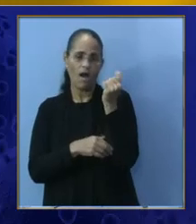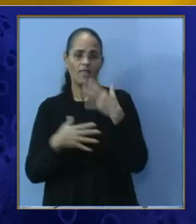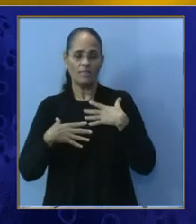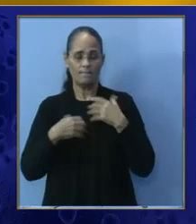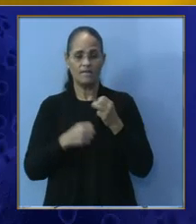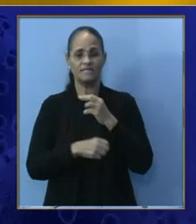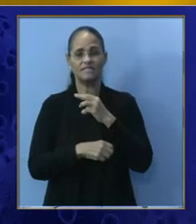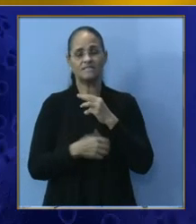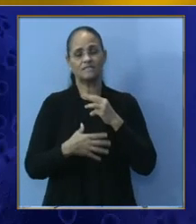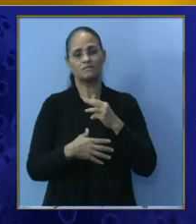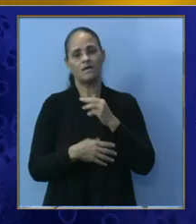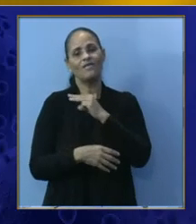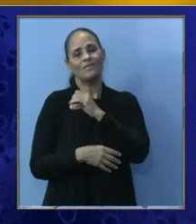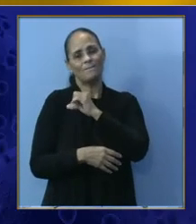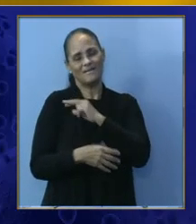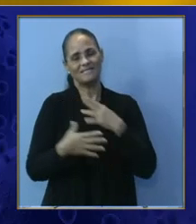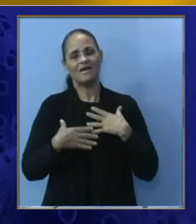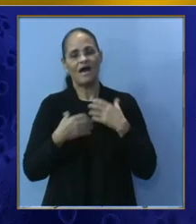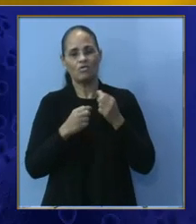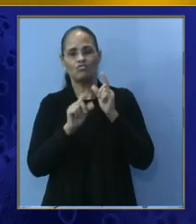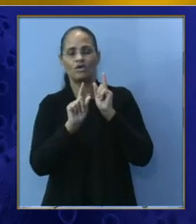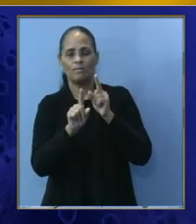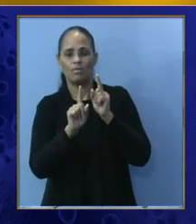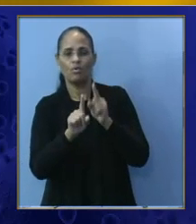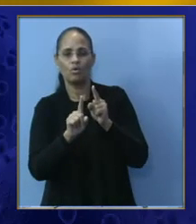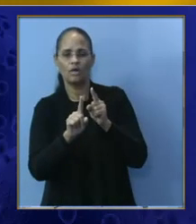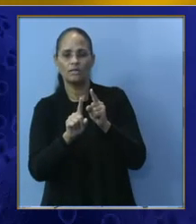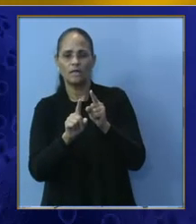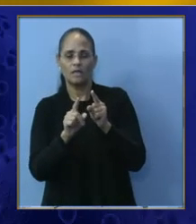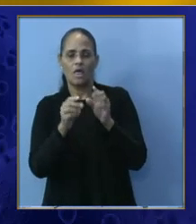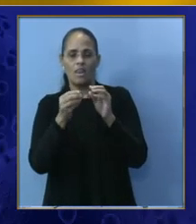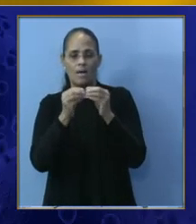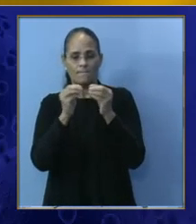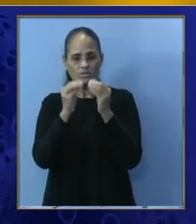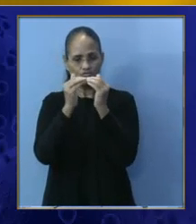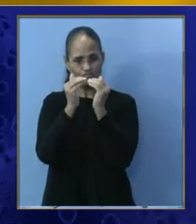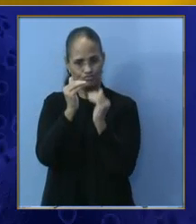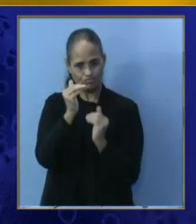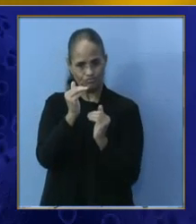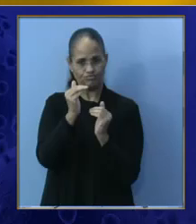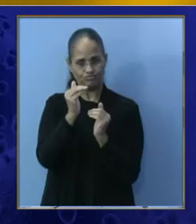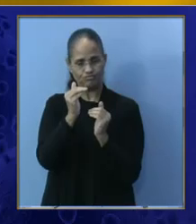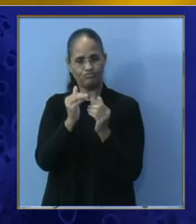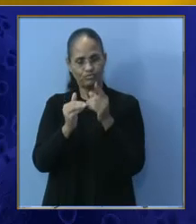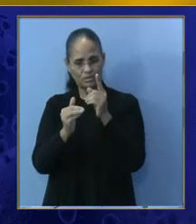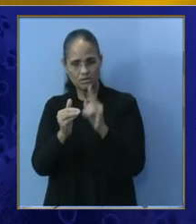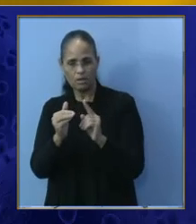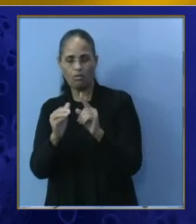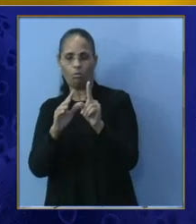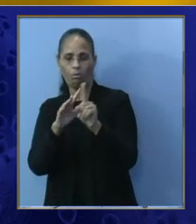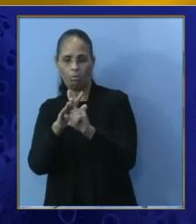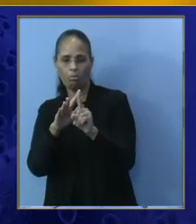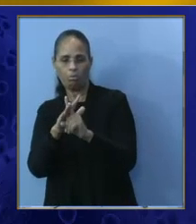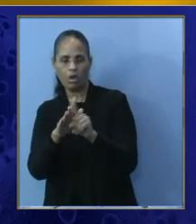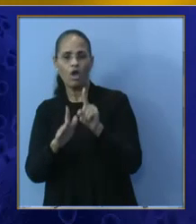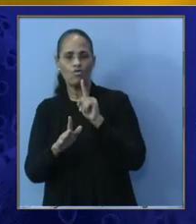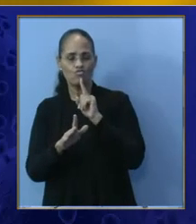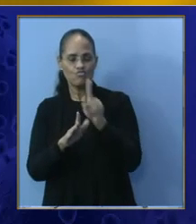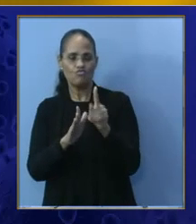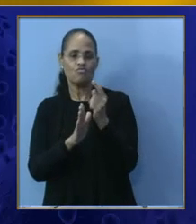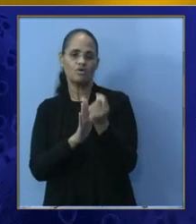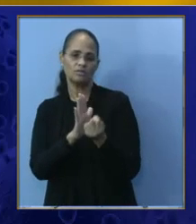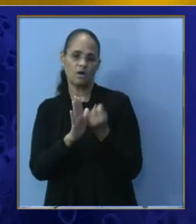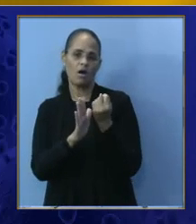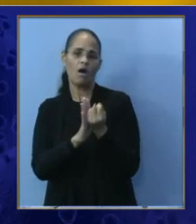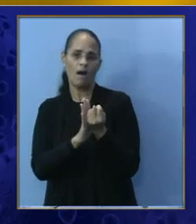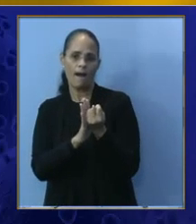able to report single cases numbers on various days, the reason why our real-time reproductive number